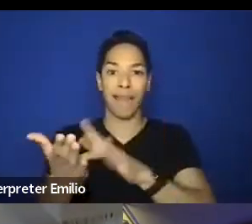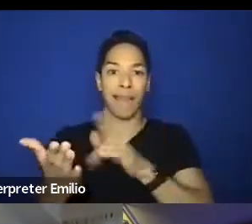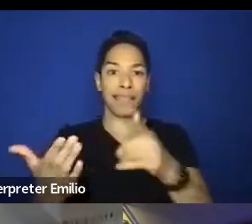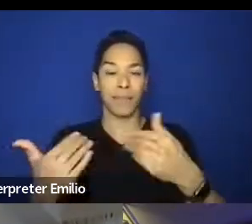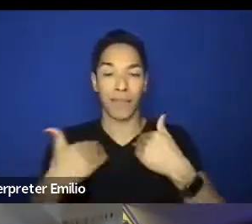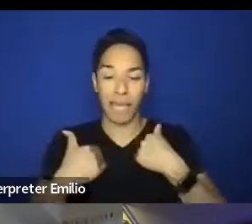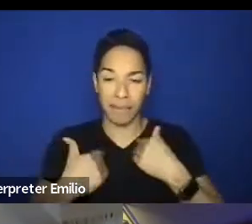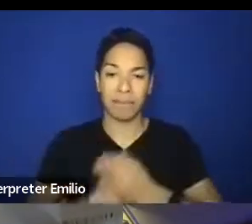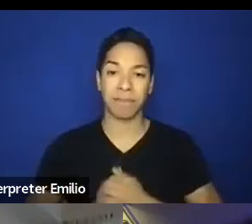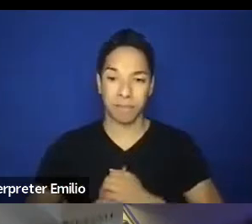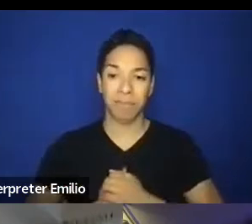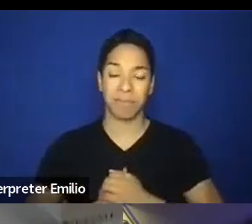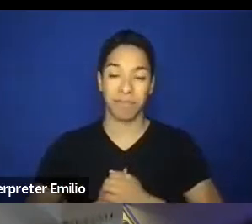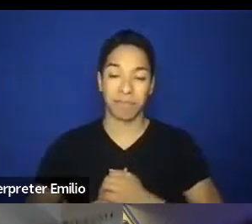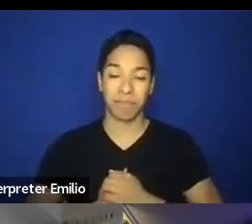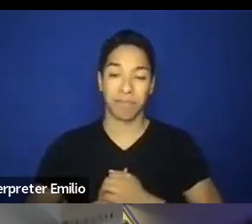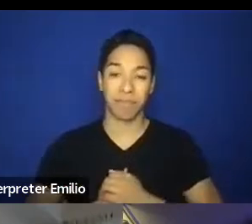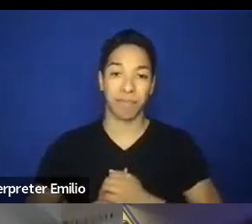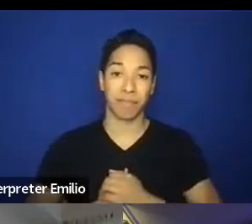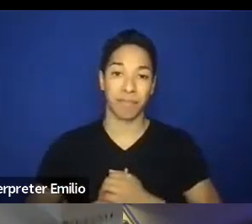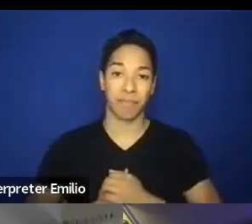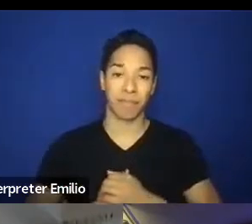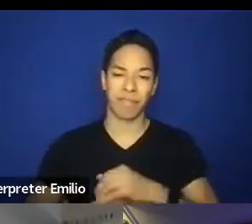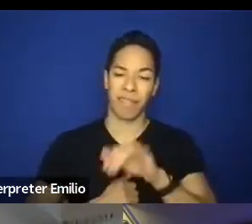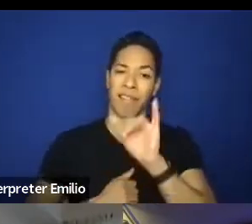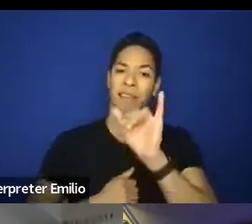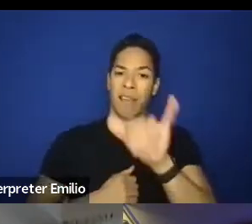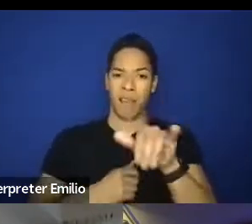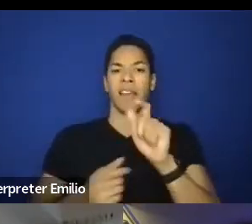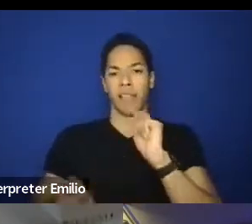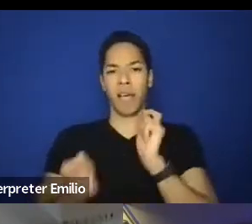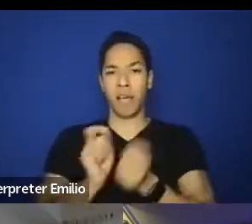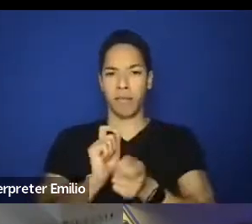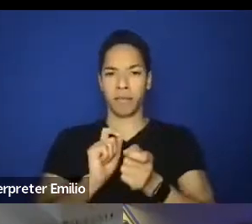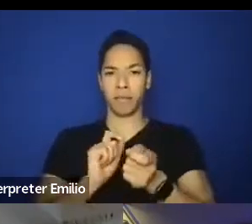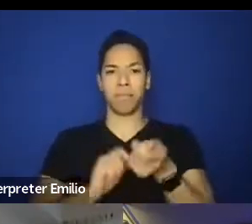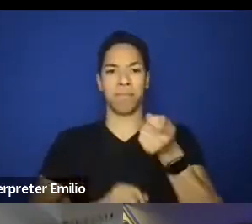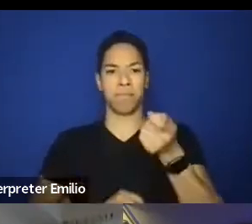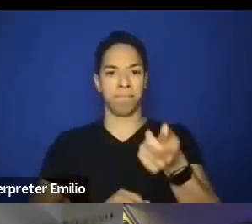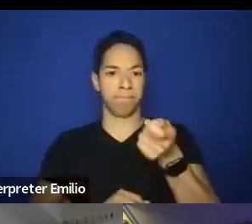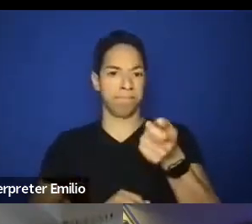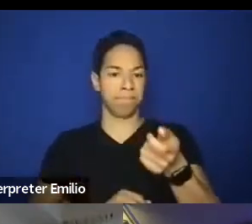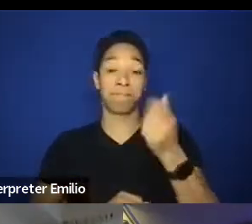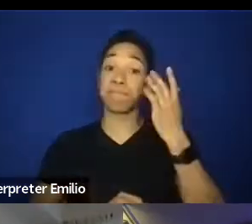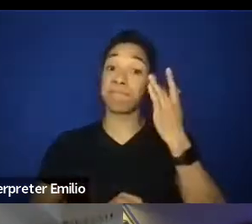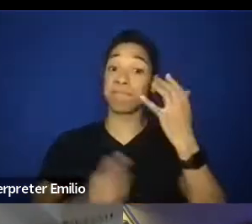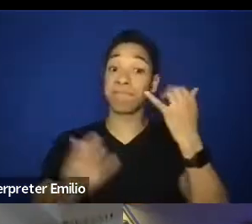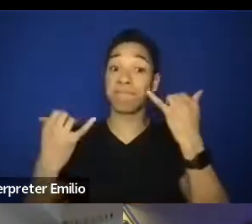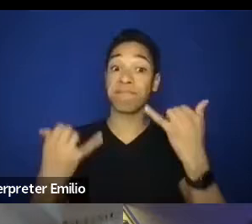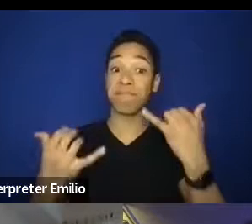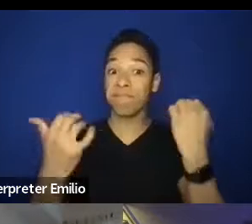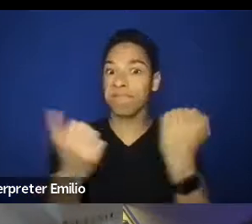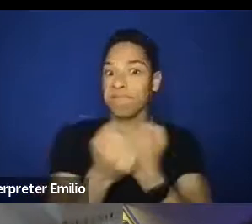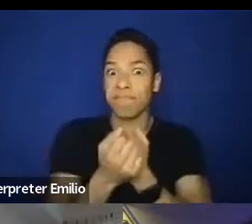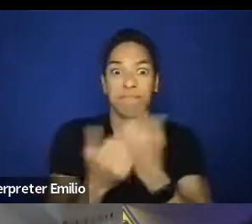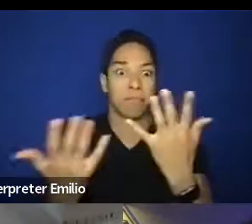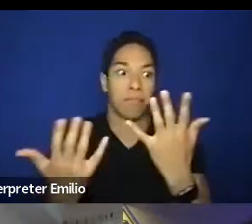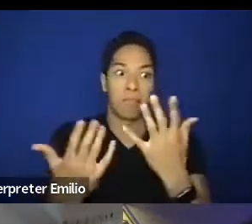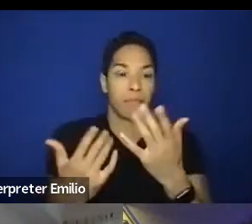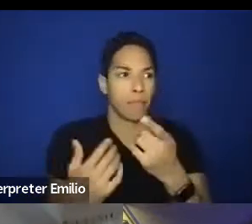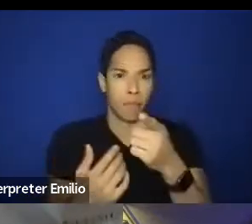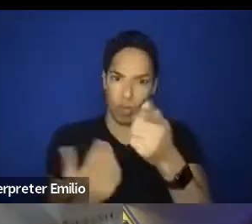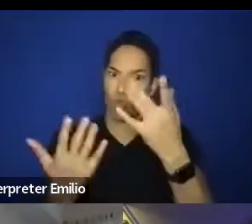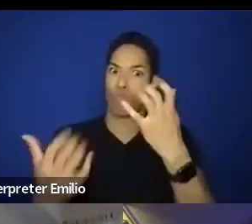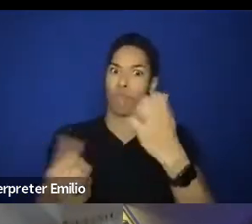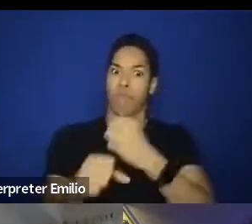you. So I think that's changed a little bit because now you want to make sure